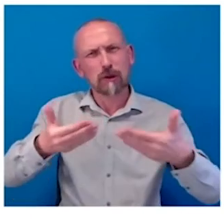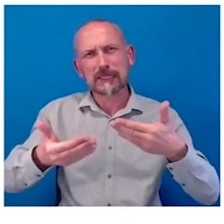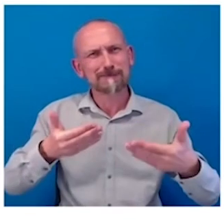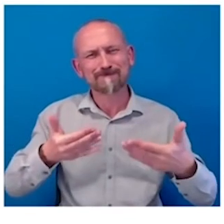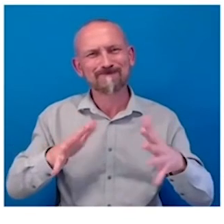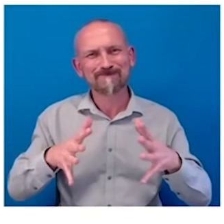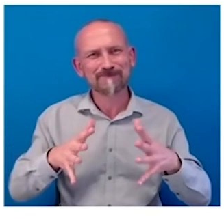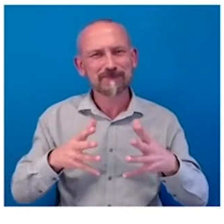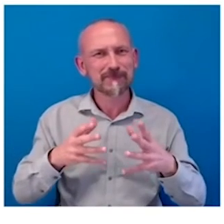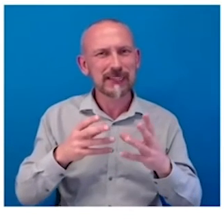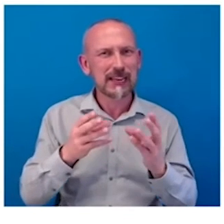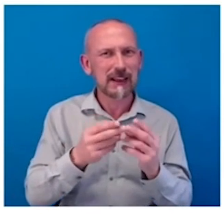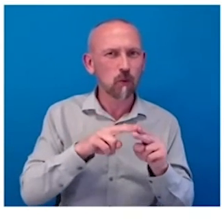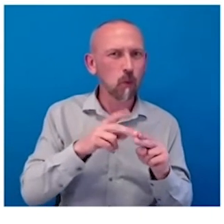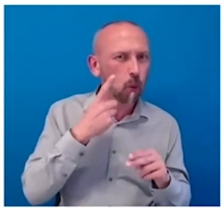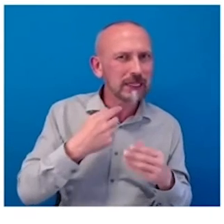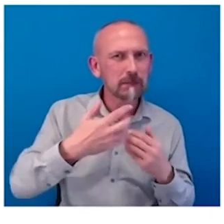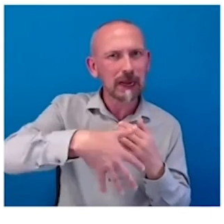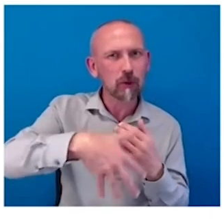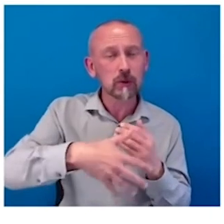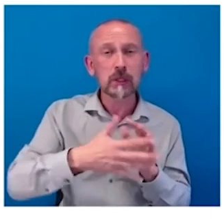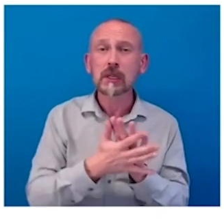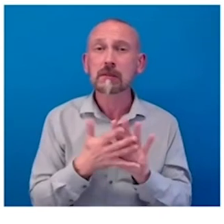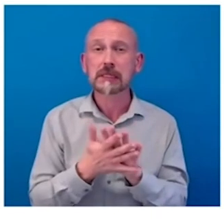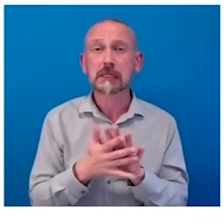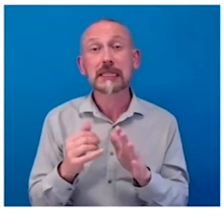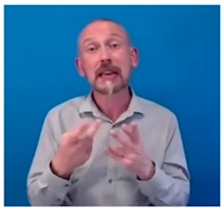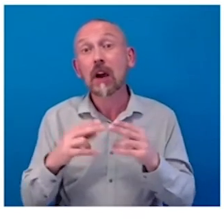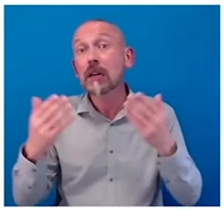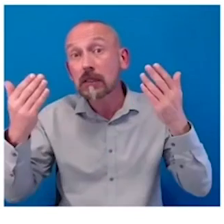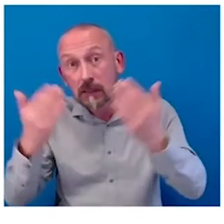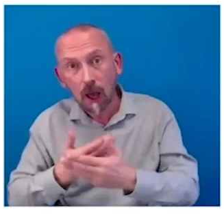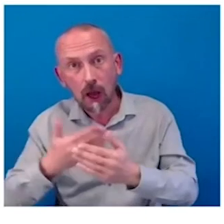like white. So they might work well against a darker background.